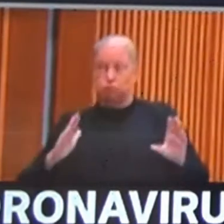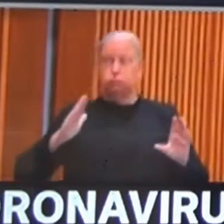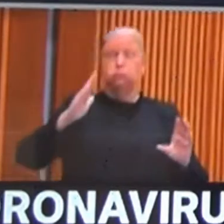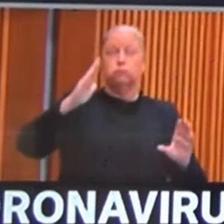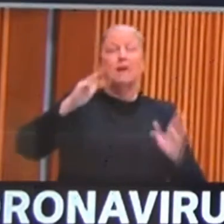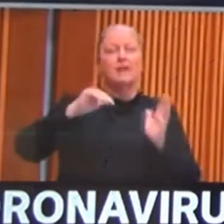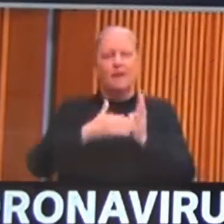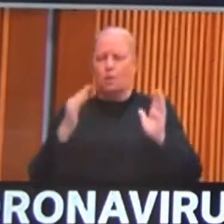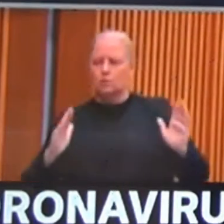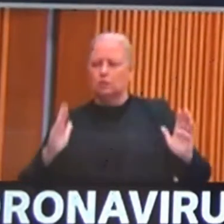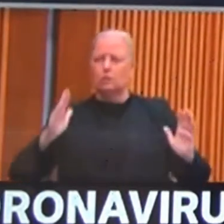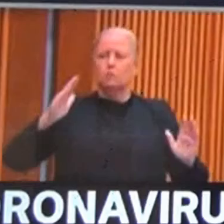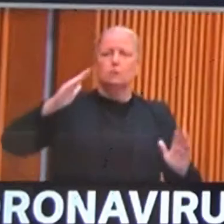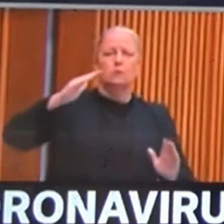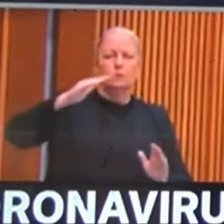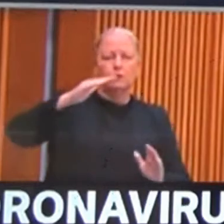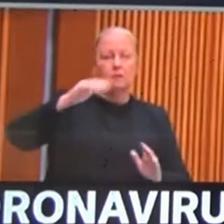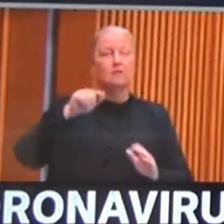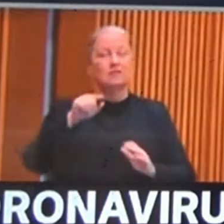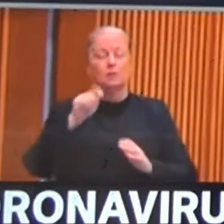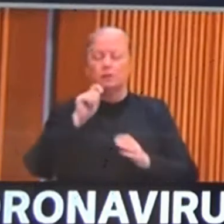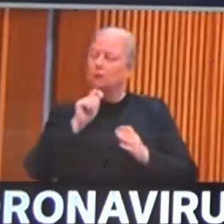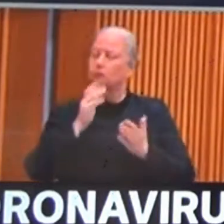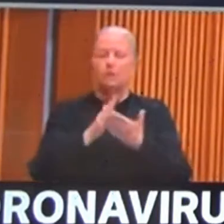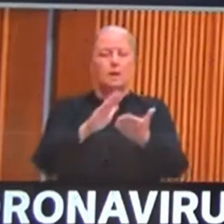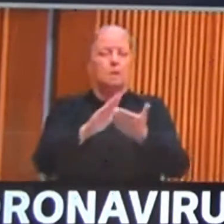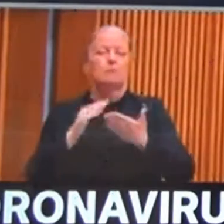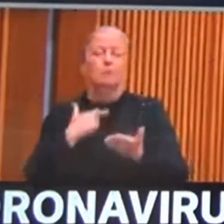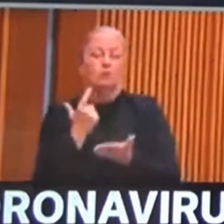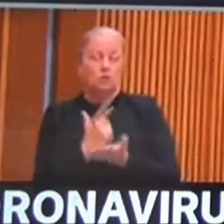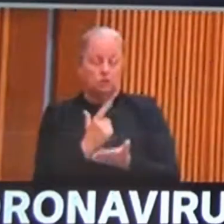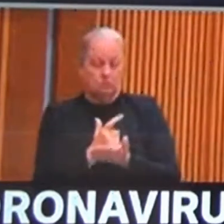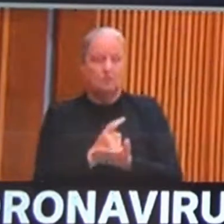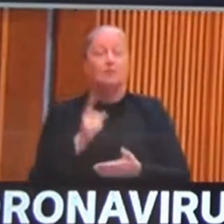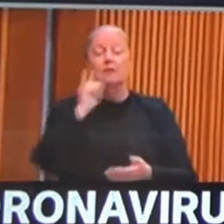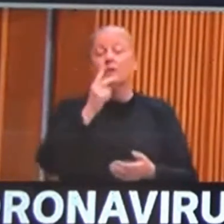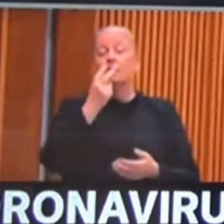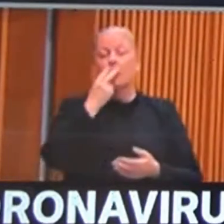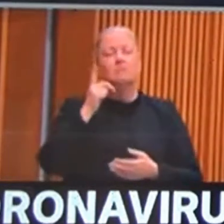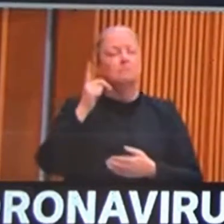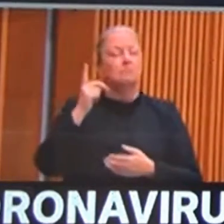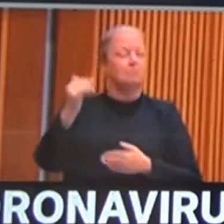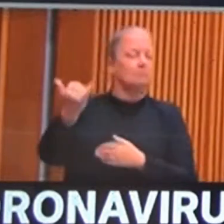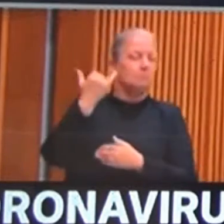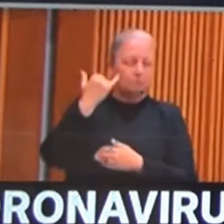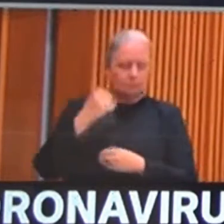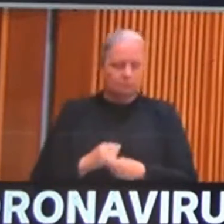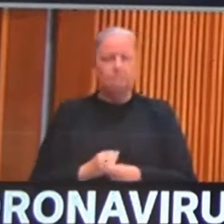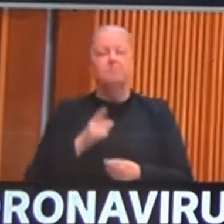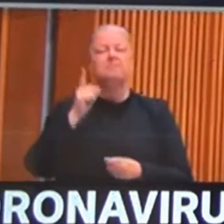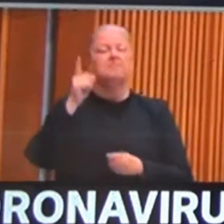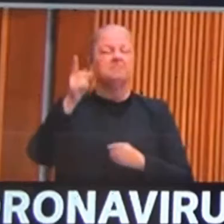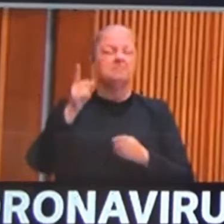to protect the community into the months ahead. I took a call last night from the International World Medical